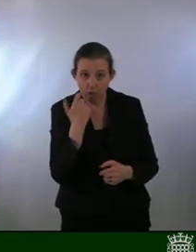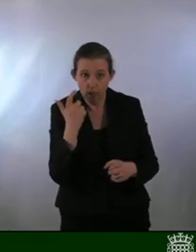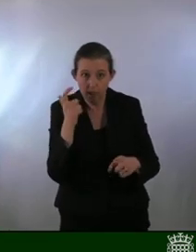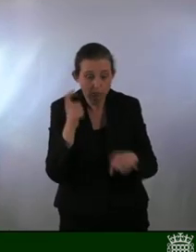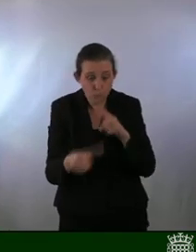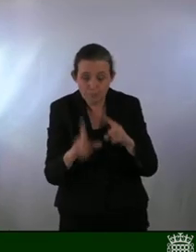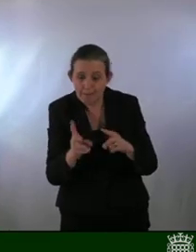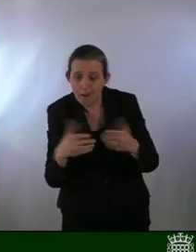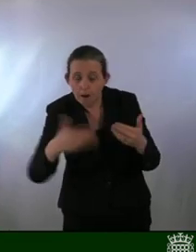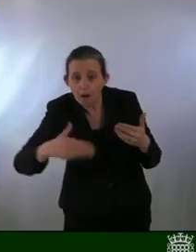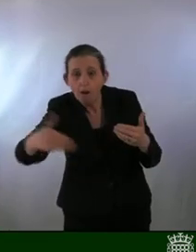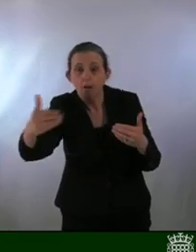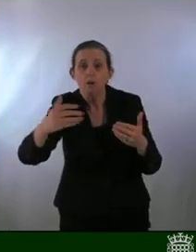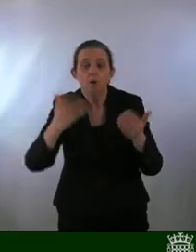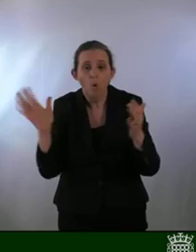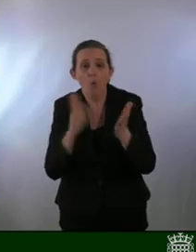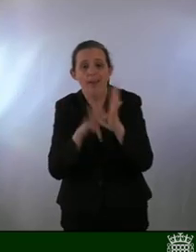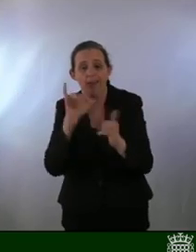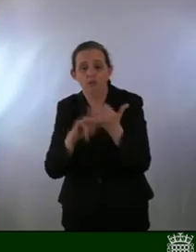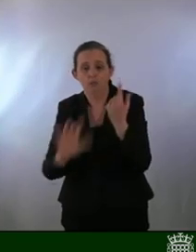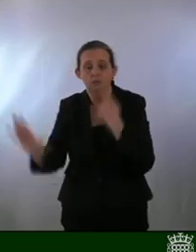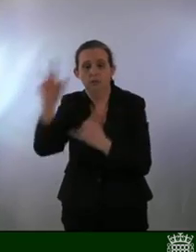every cluster of NHS around the country?